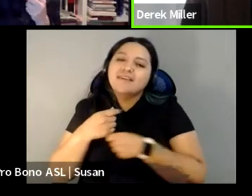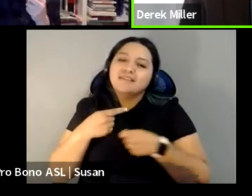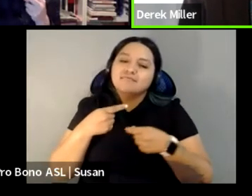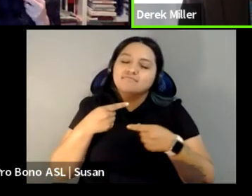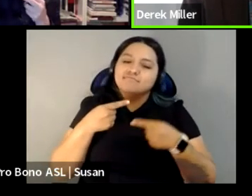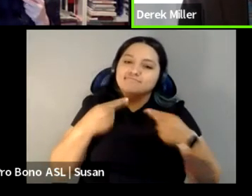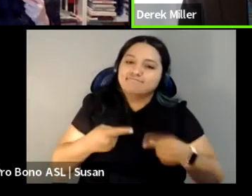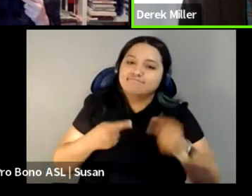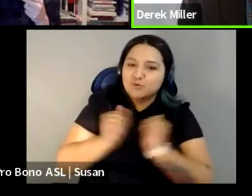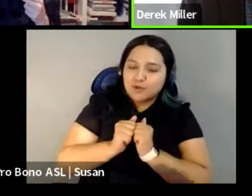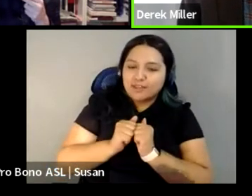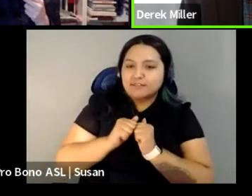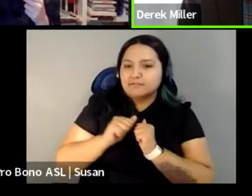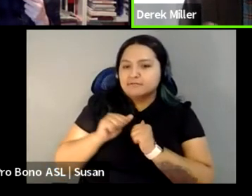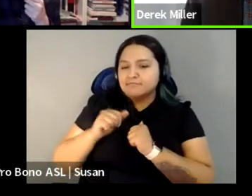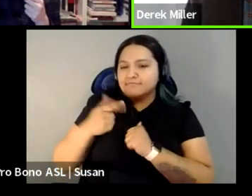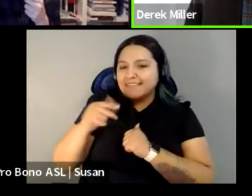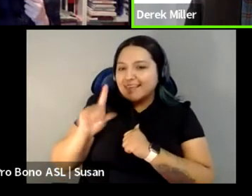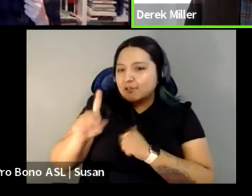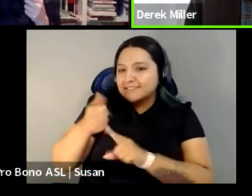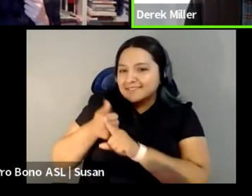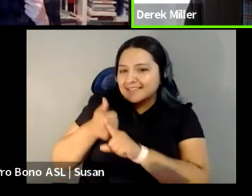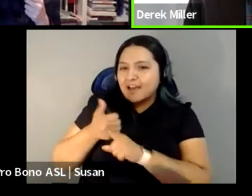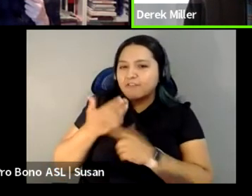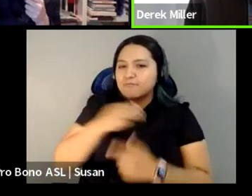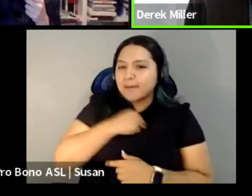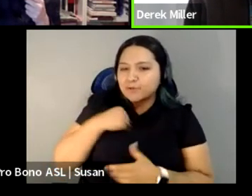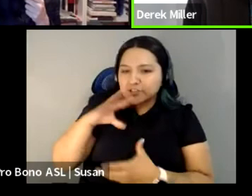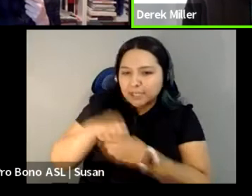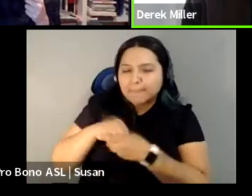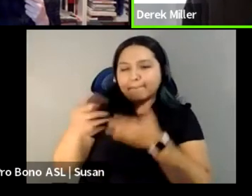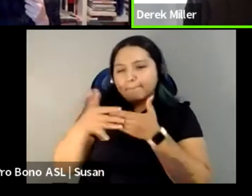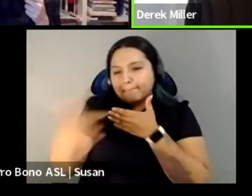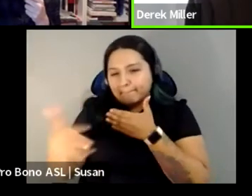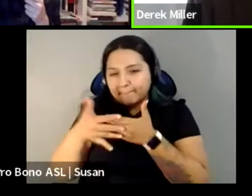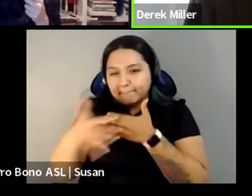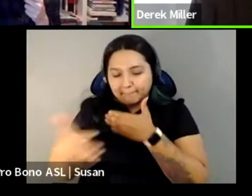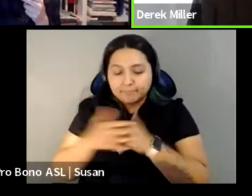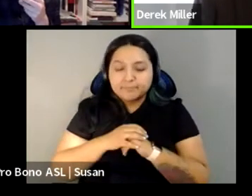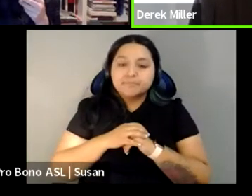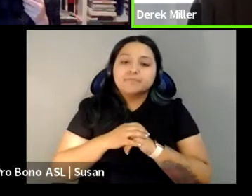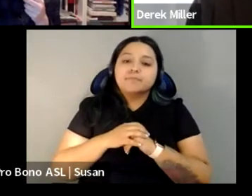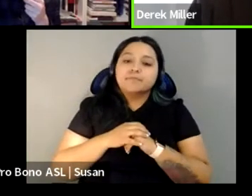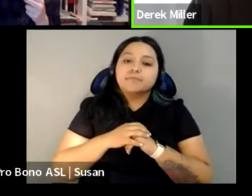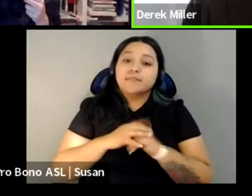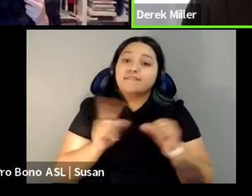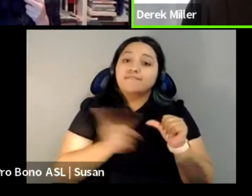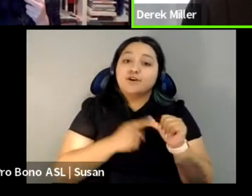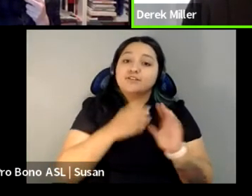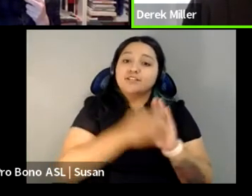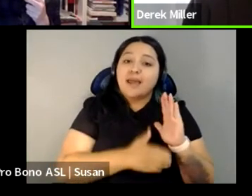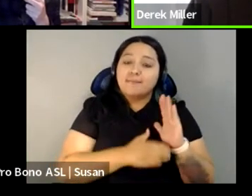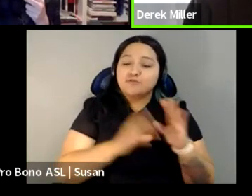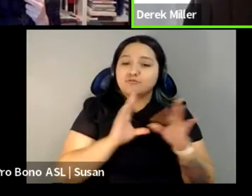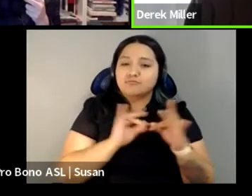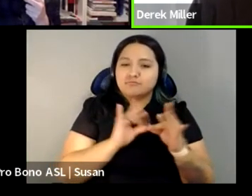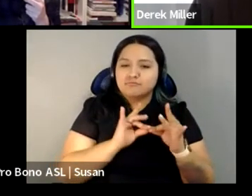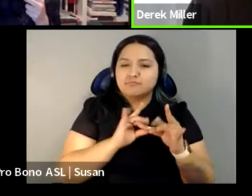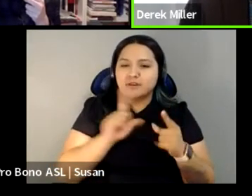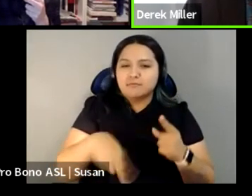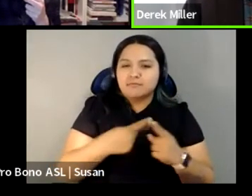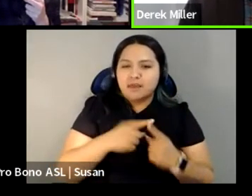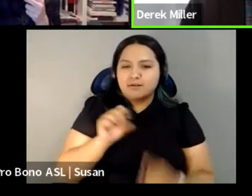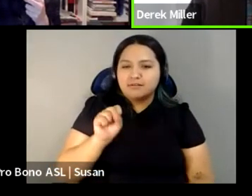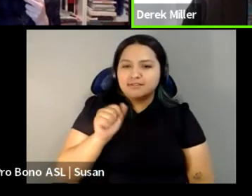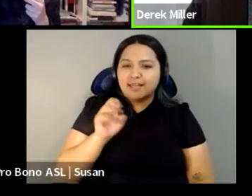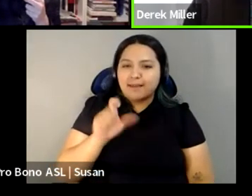and its membership and its members' claims in the decades that followed. The first chapter is about play publisher Samuel French, based